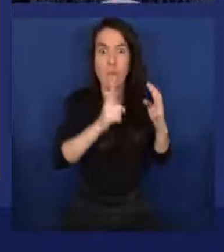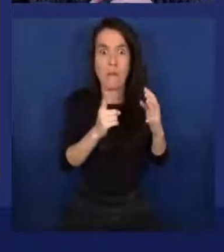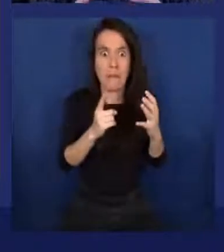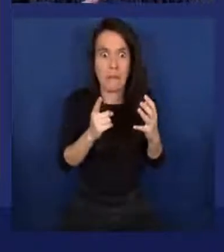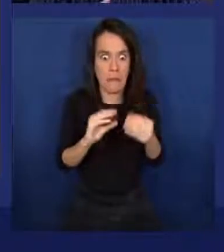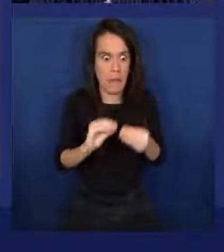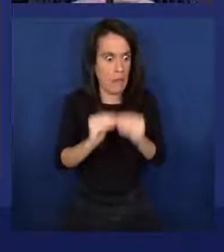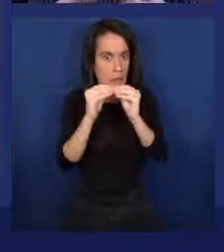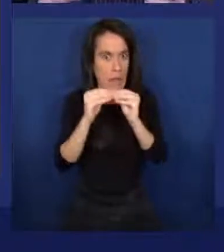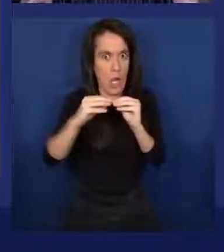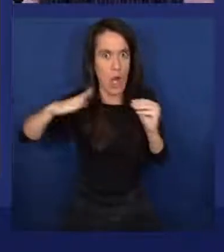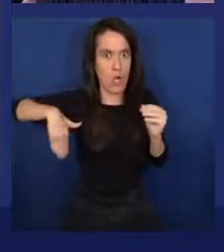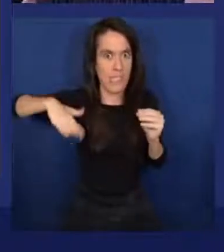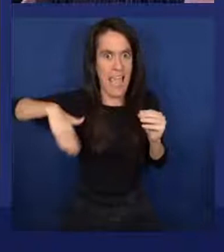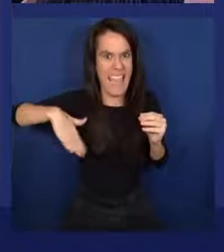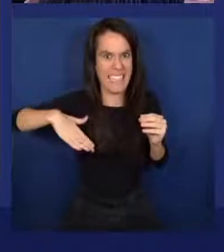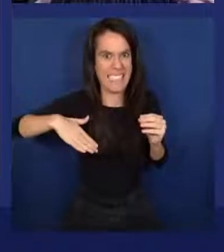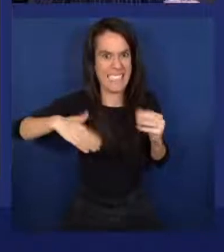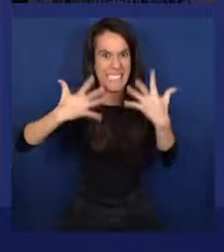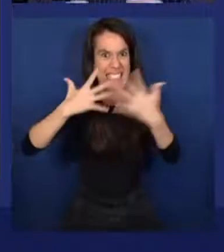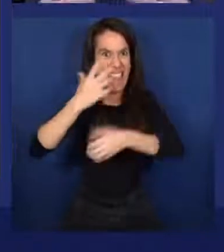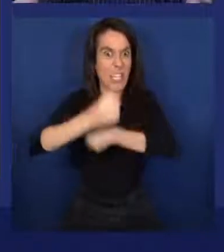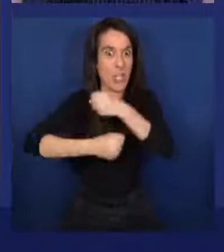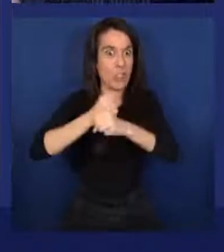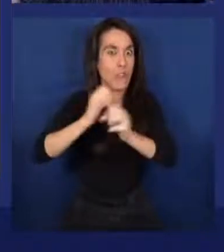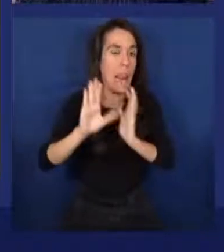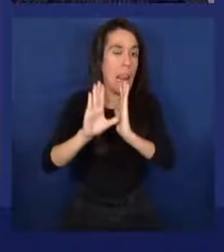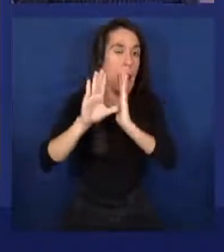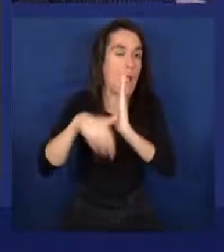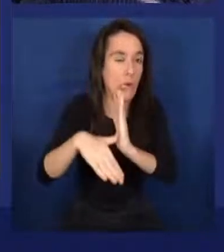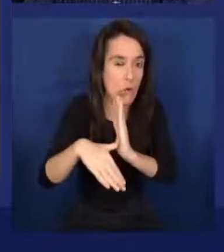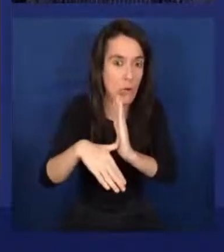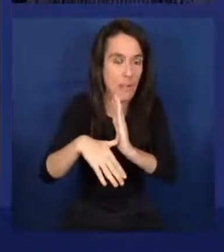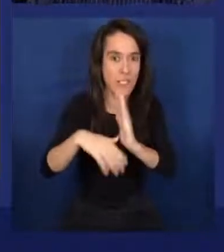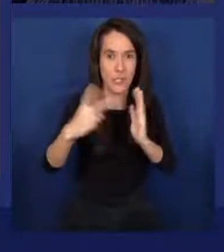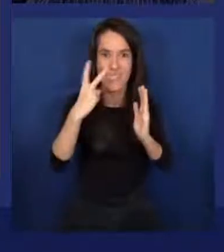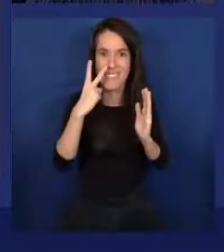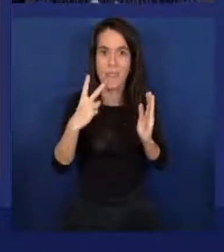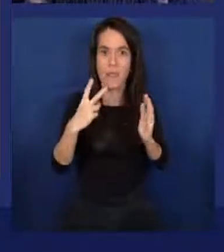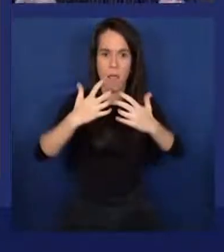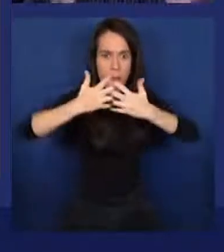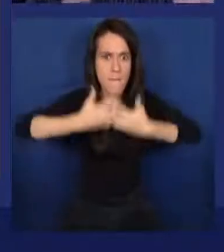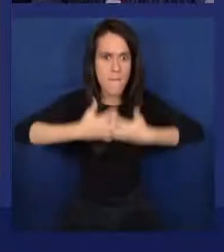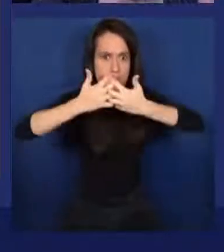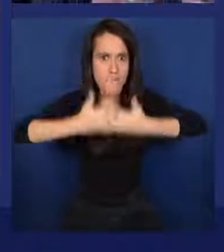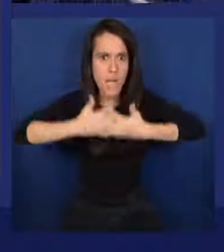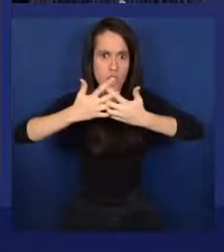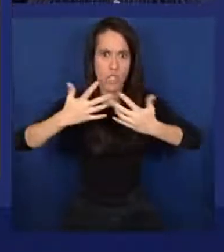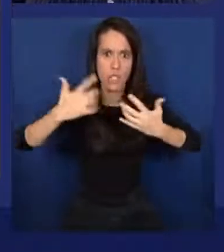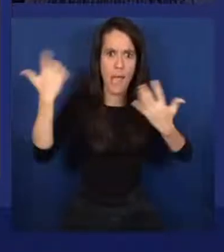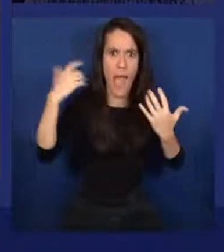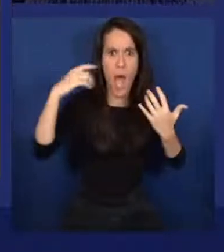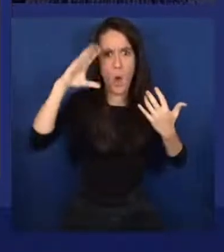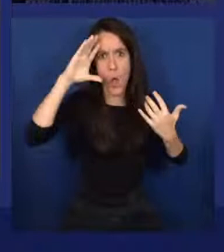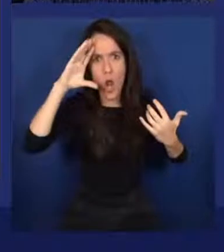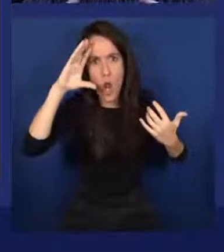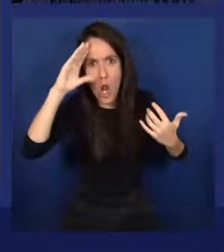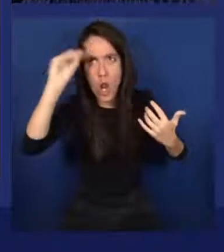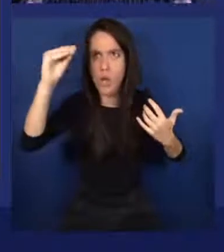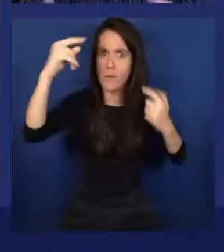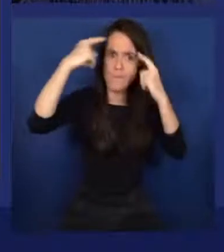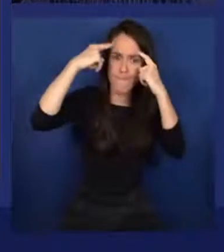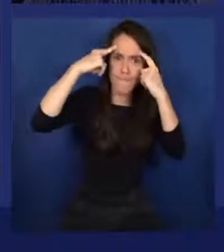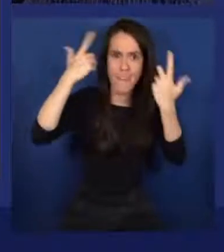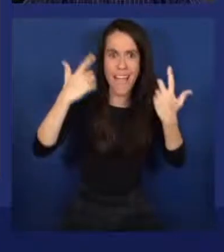they talked about machine intelligence, and they used the phrase artificial intelligence and said that by the year 2001, we will